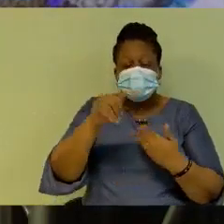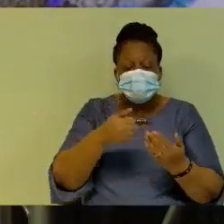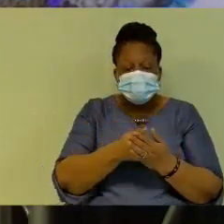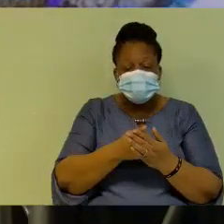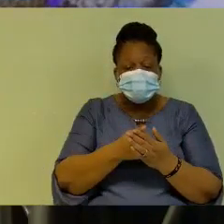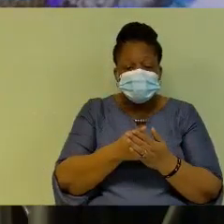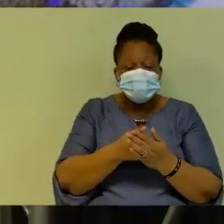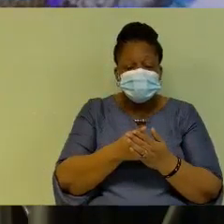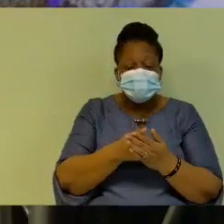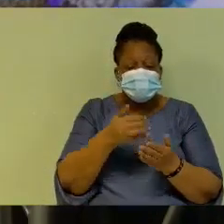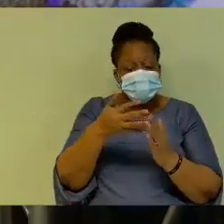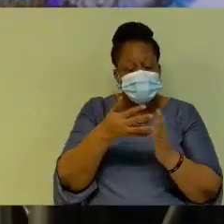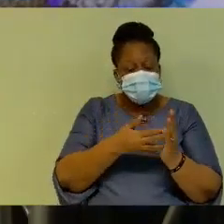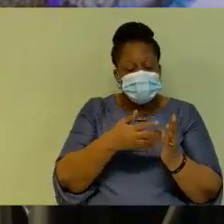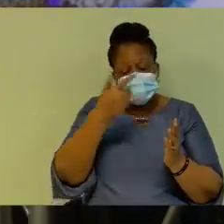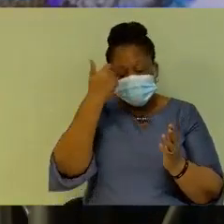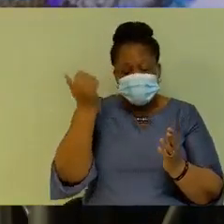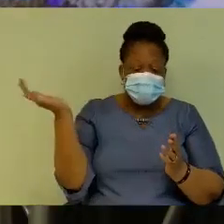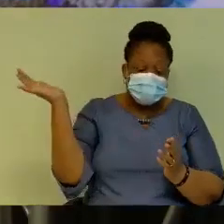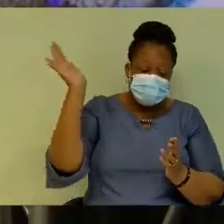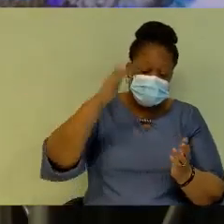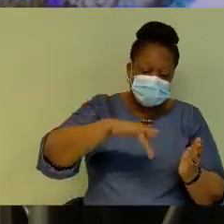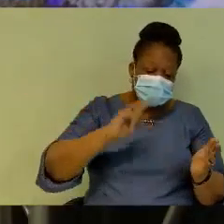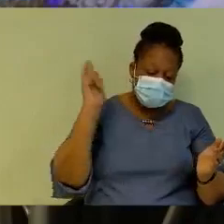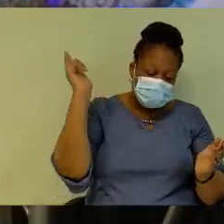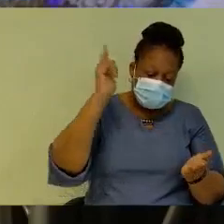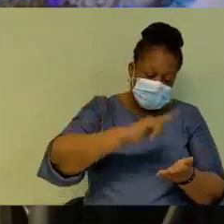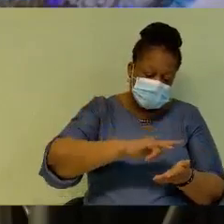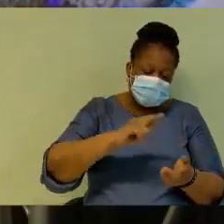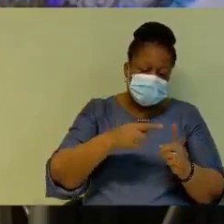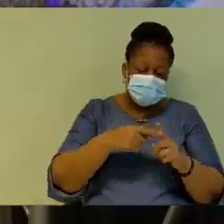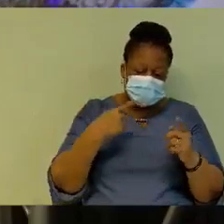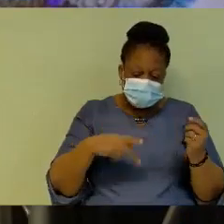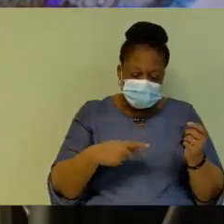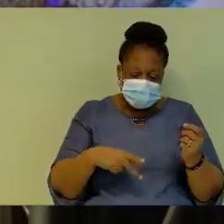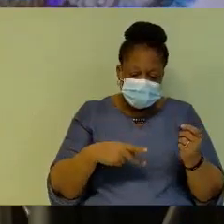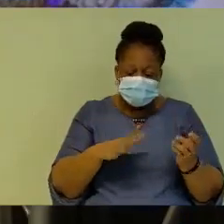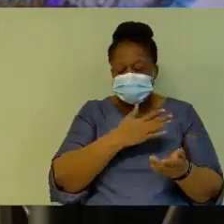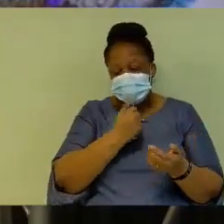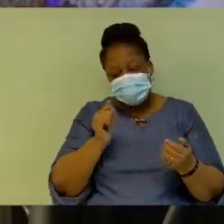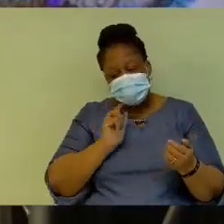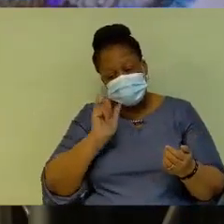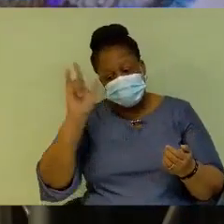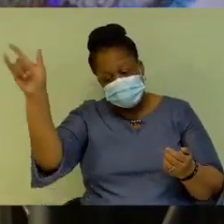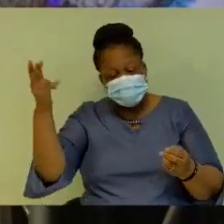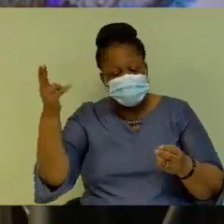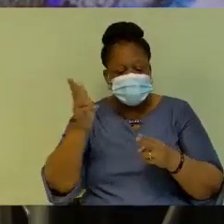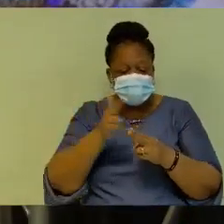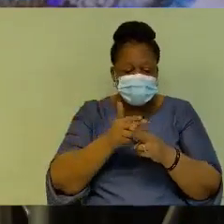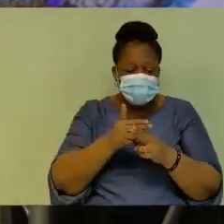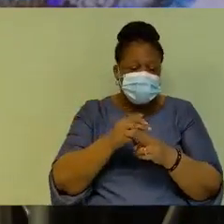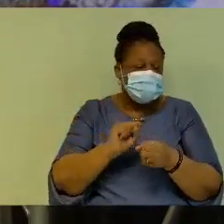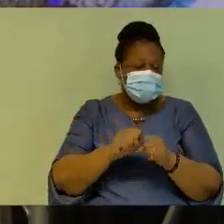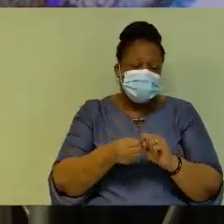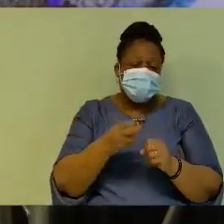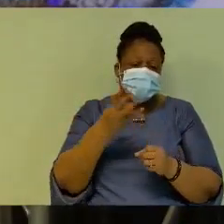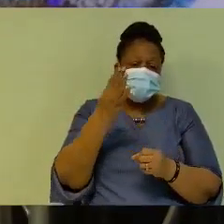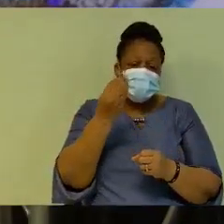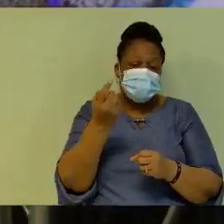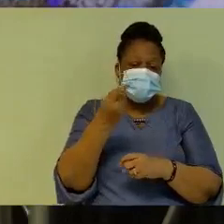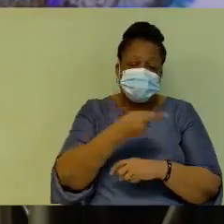into country between January the 23rd, 2020, and March the 25th, 2020. Now, March